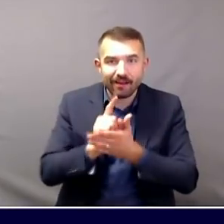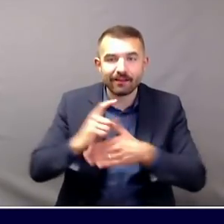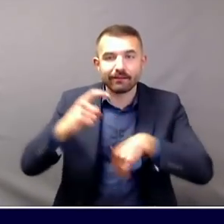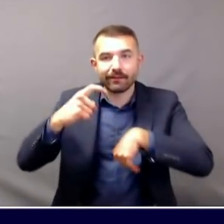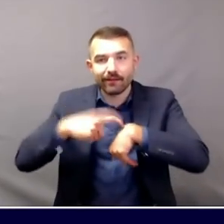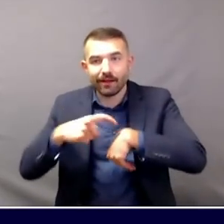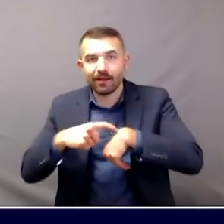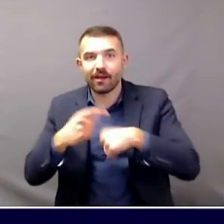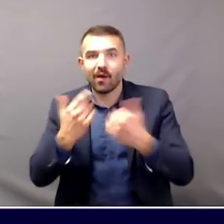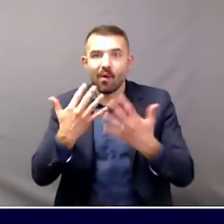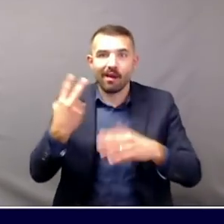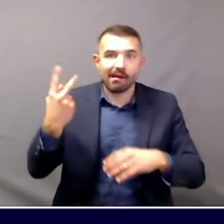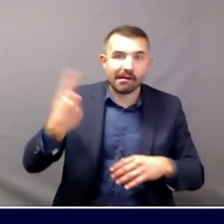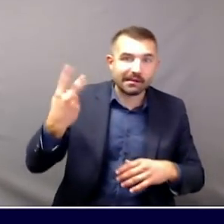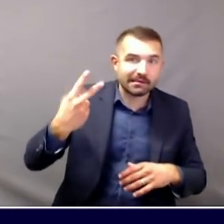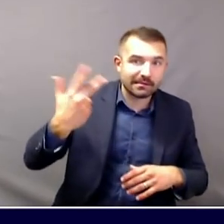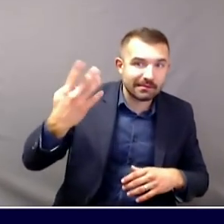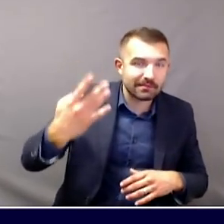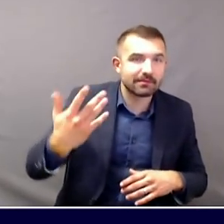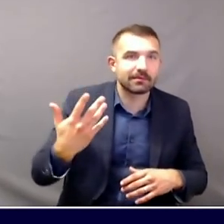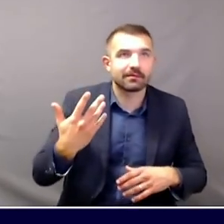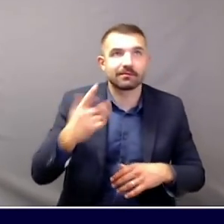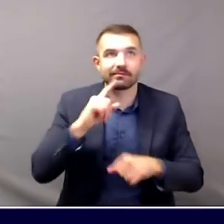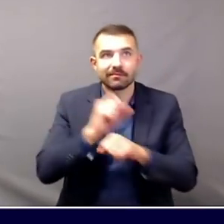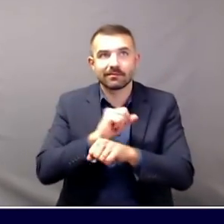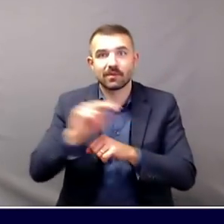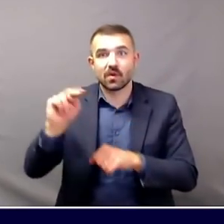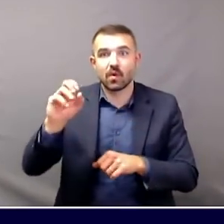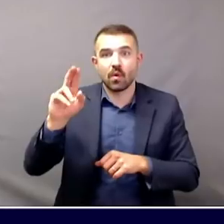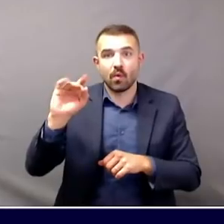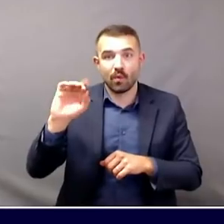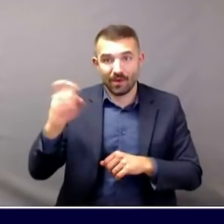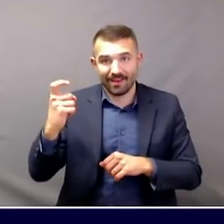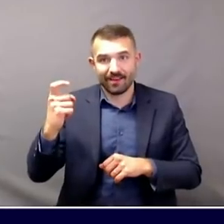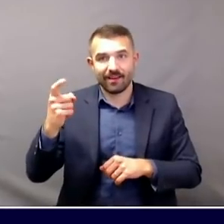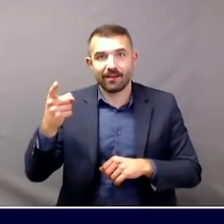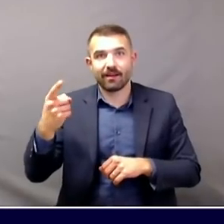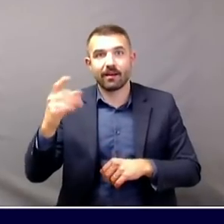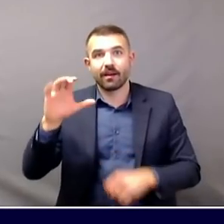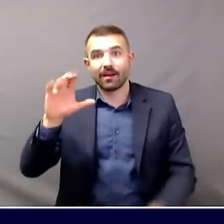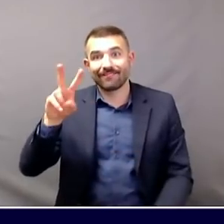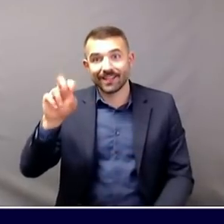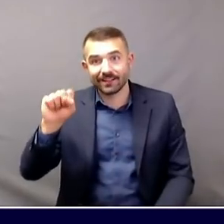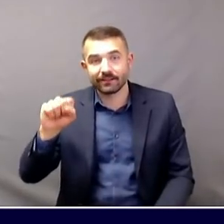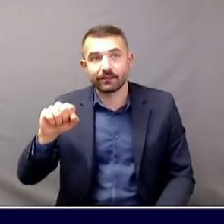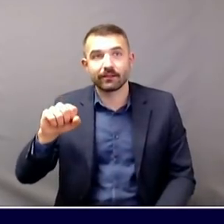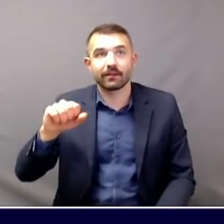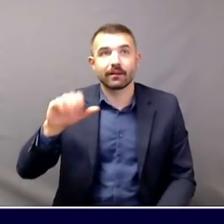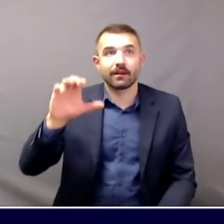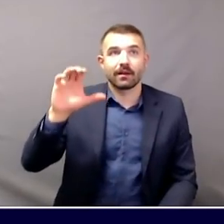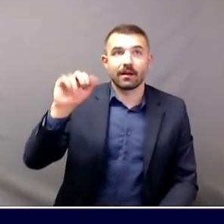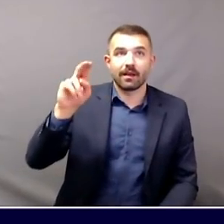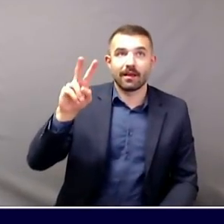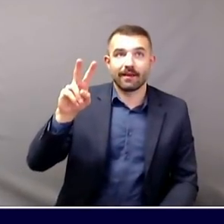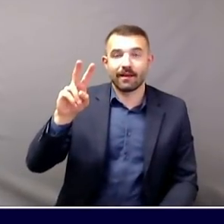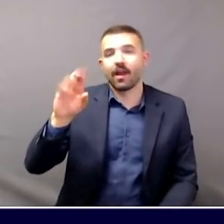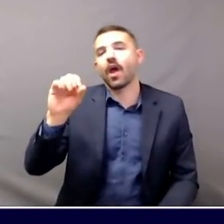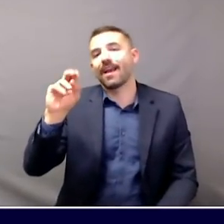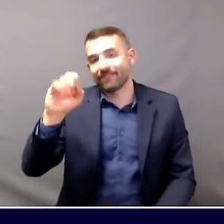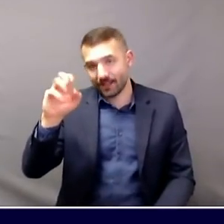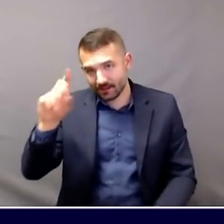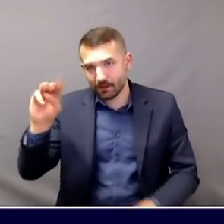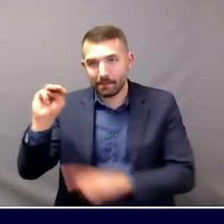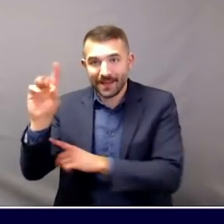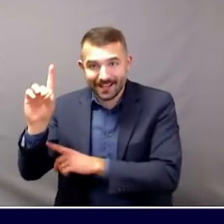Nordex. CVS has been offering testing. Convenient MD does testing. Walgreens, as we mentioned. So there's a bunch of sites